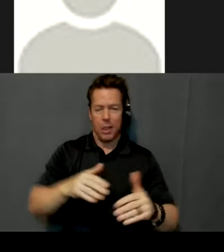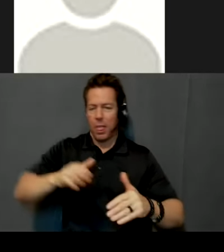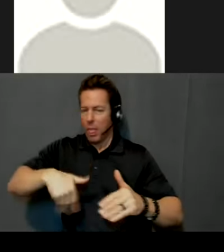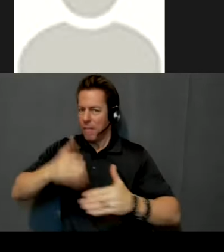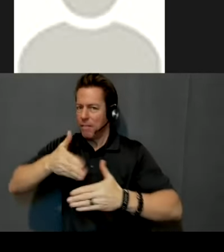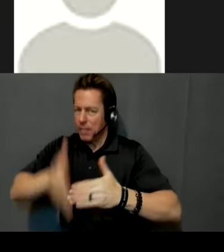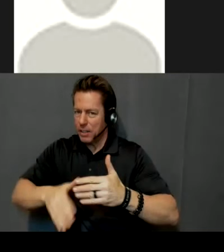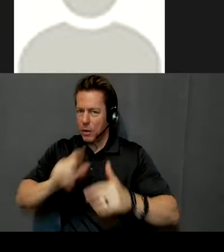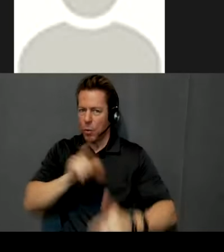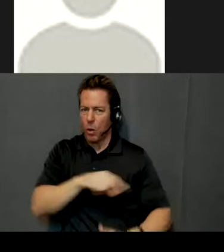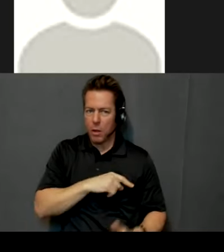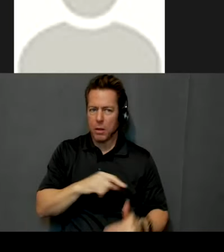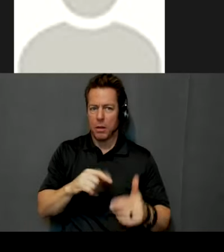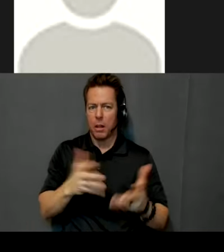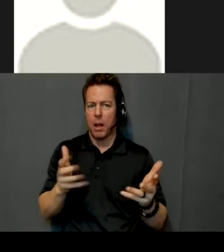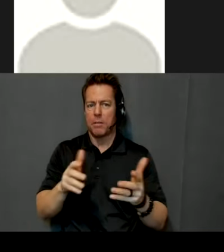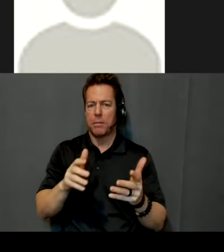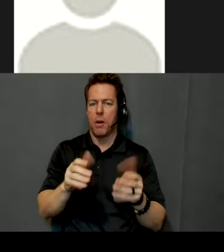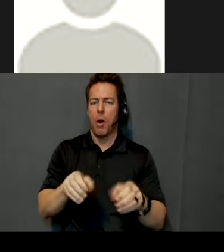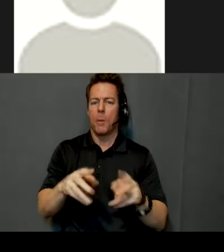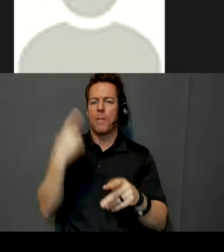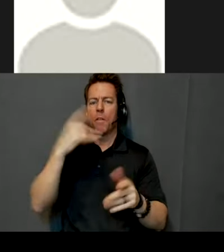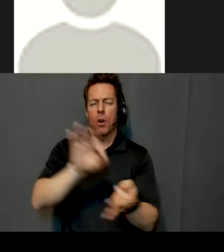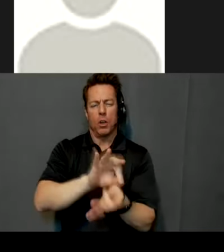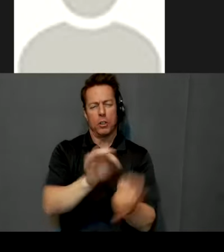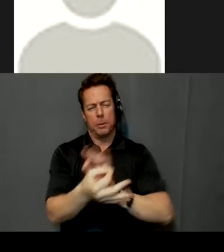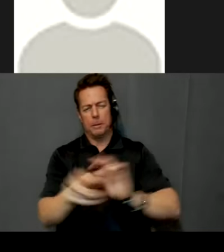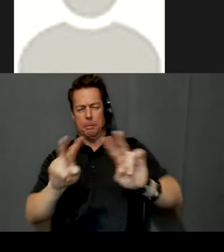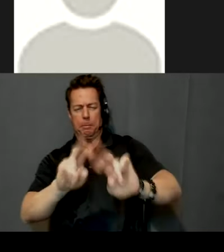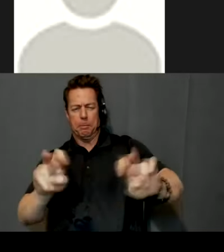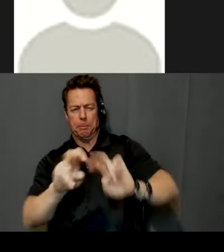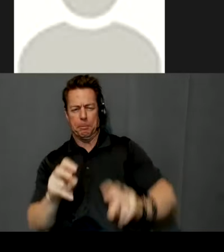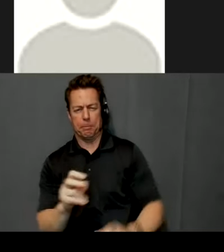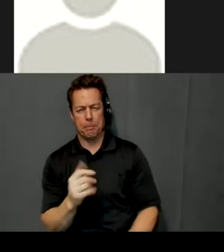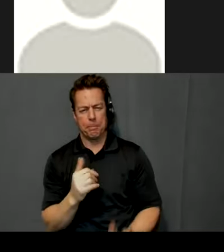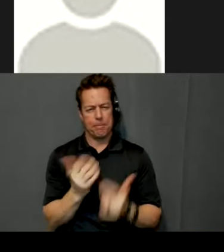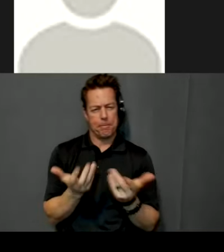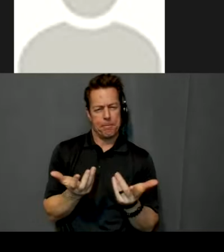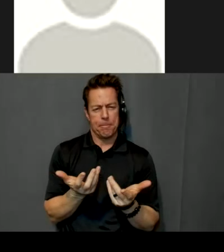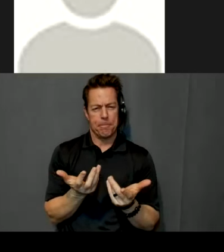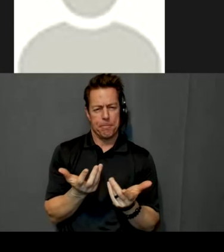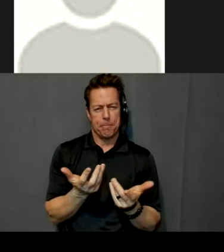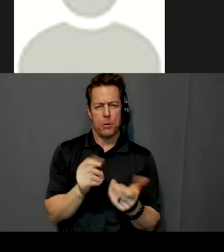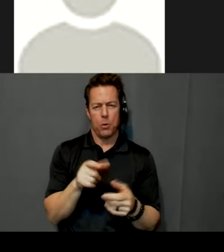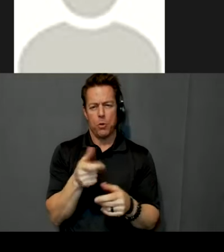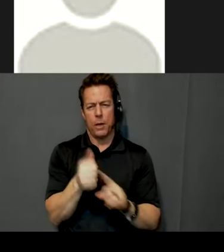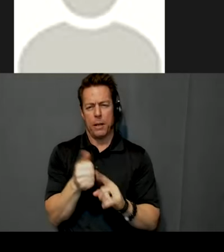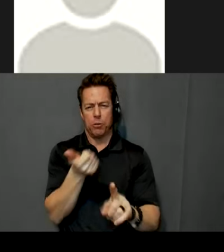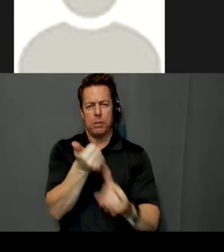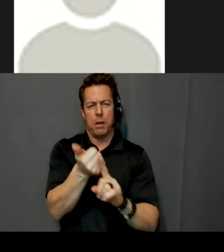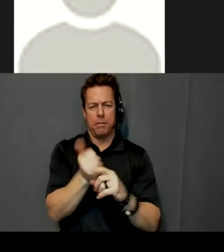of the surface leaves a lot of room for interpretation and allows the viewer to insert themselves more easily in the scene.